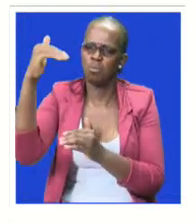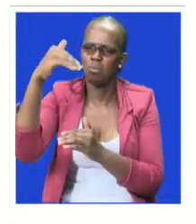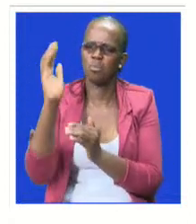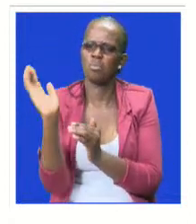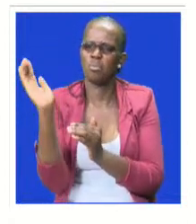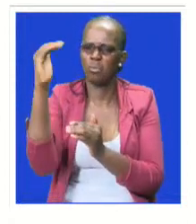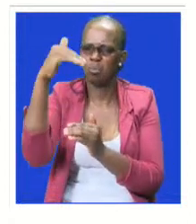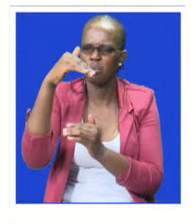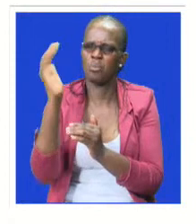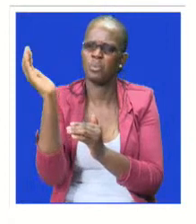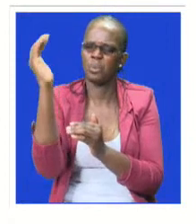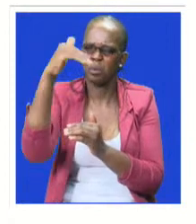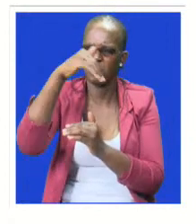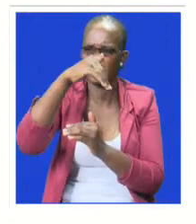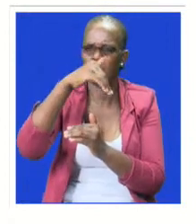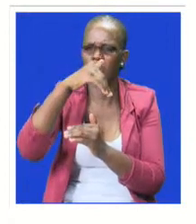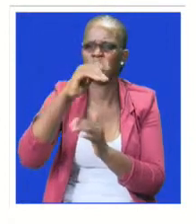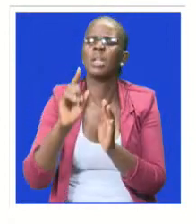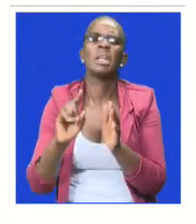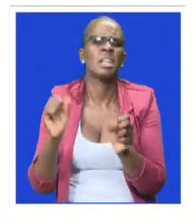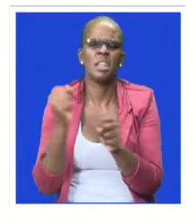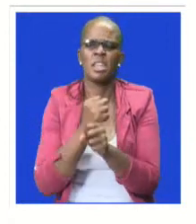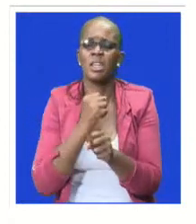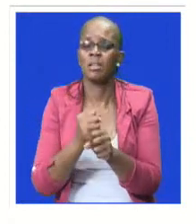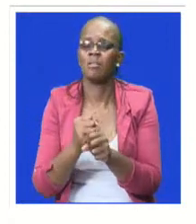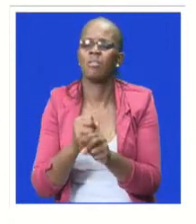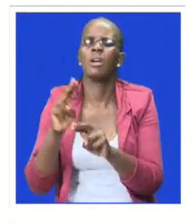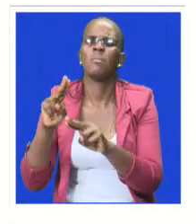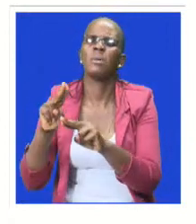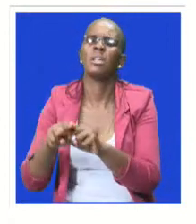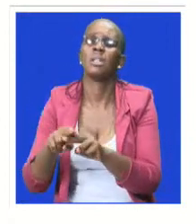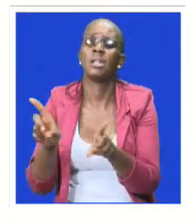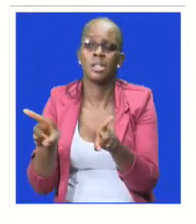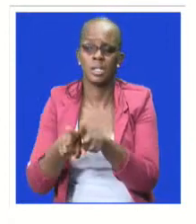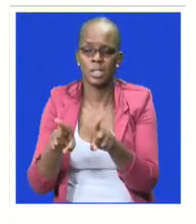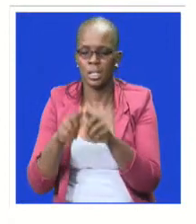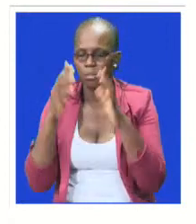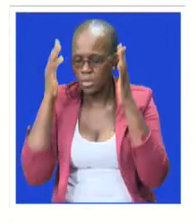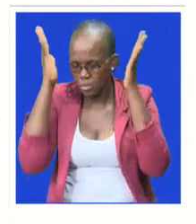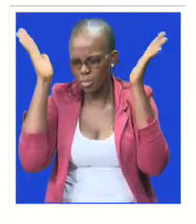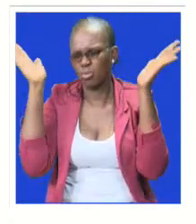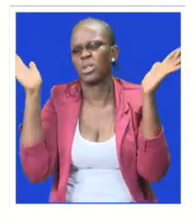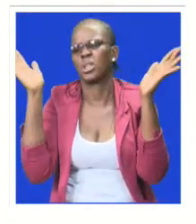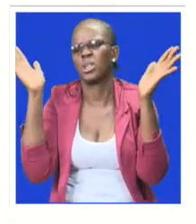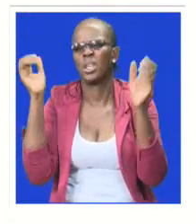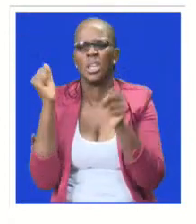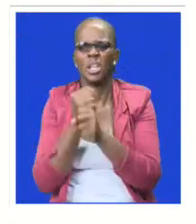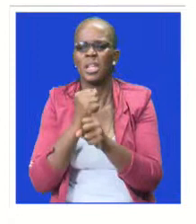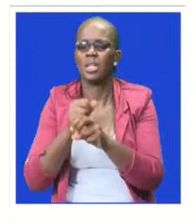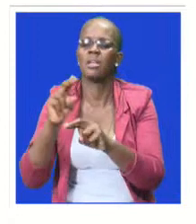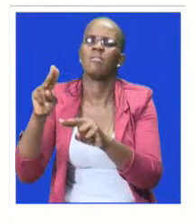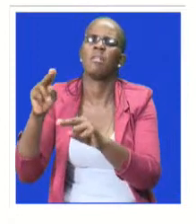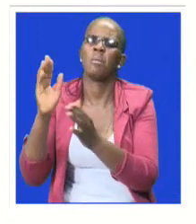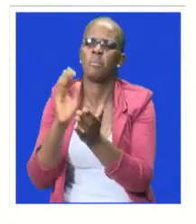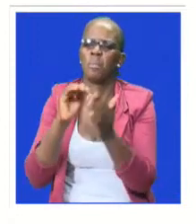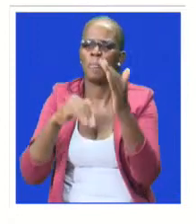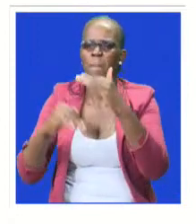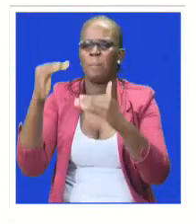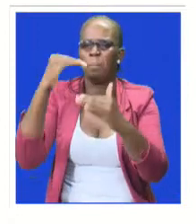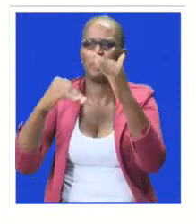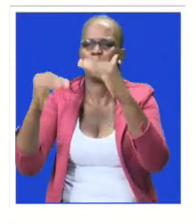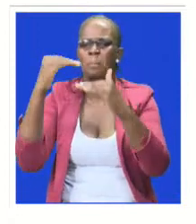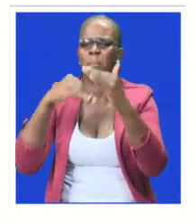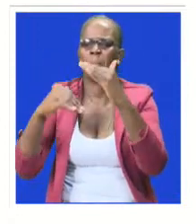caves. We can just make an example. If they were to live here in Swaziland, they had to go to Mzimba where there are